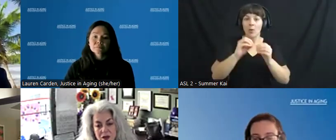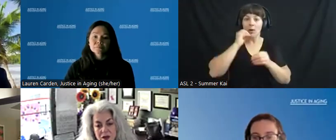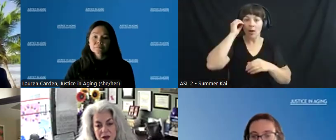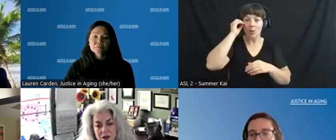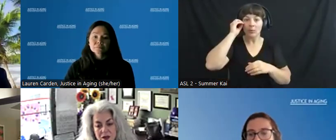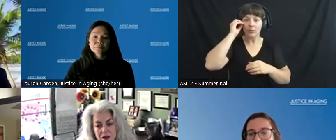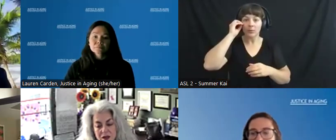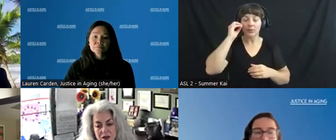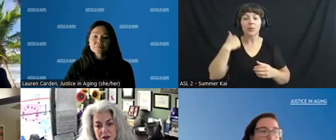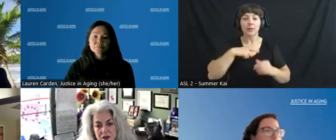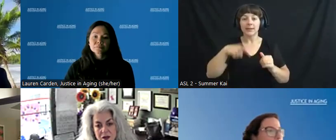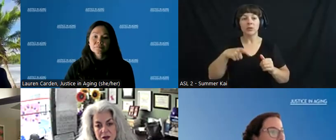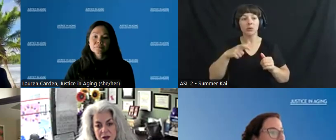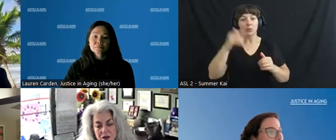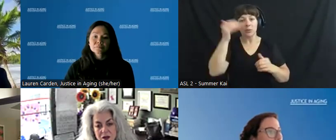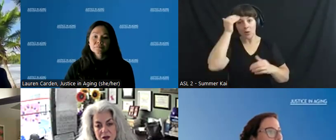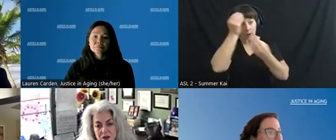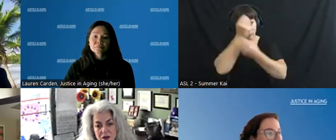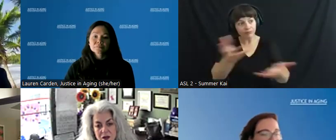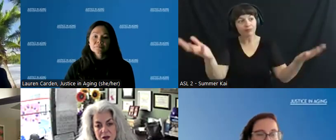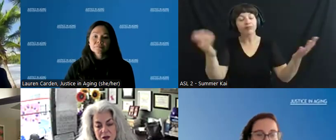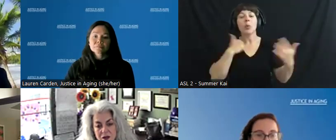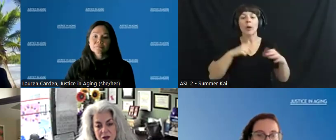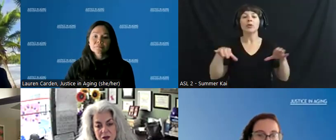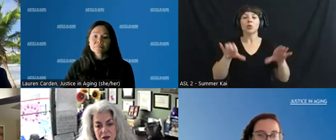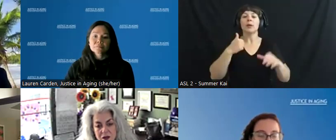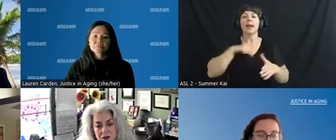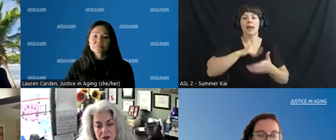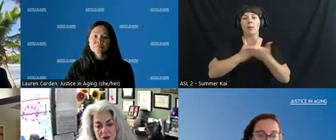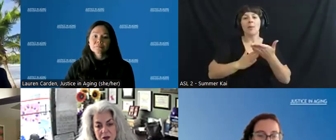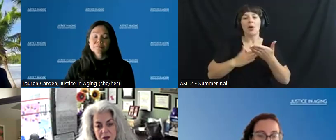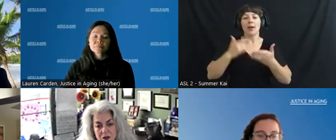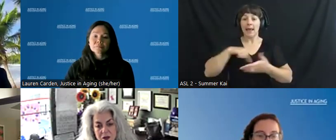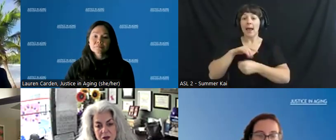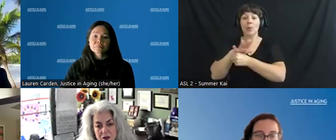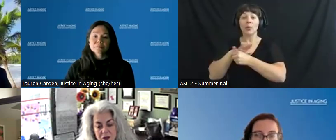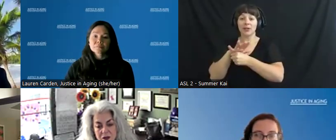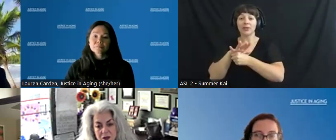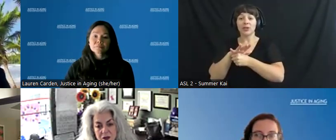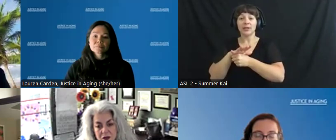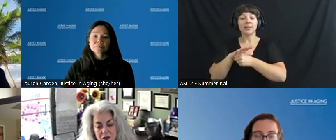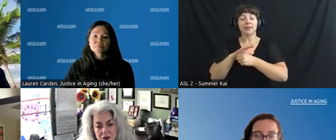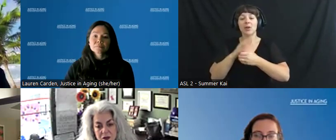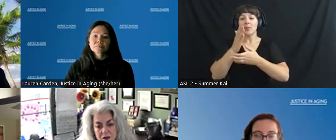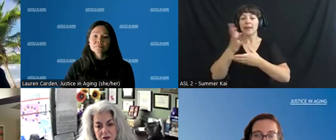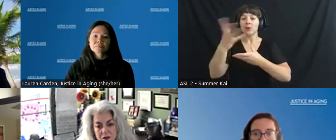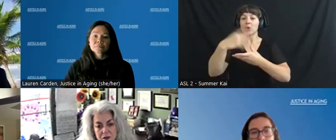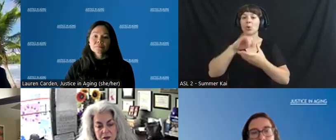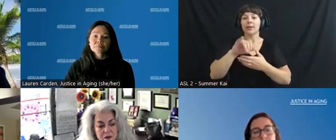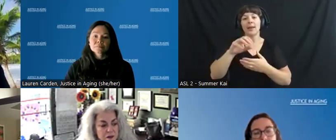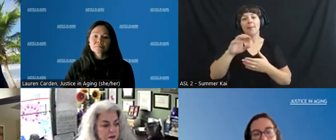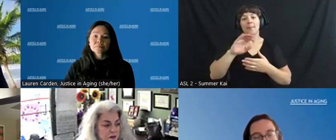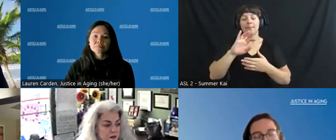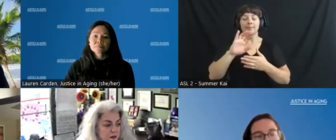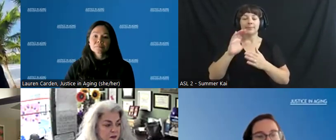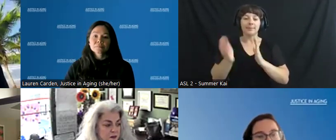to, and we're doing our part. And it all came about in our region as part of the Master Plan for Aging Initiative. It's one of the